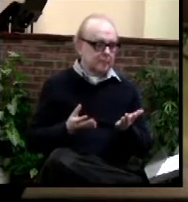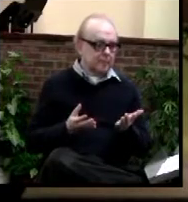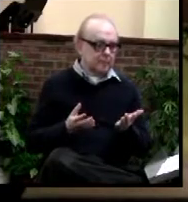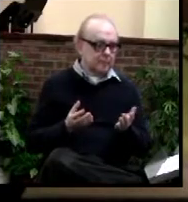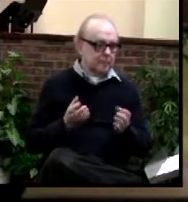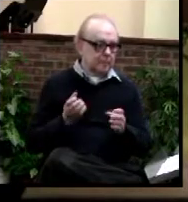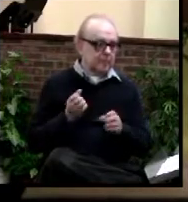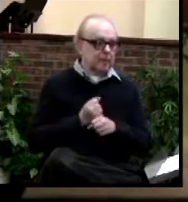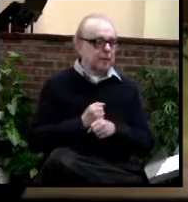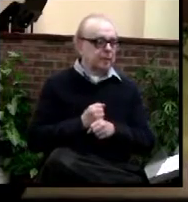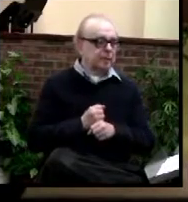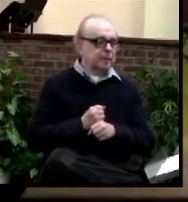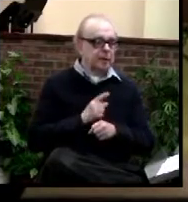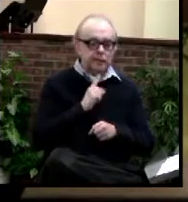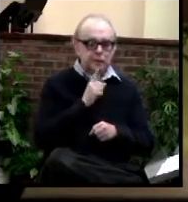wrong relationship.